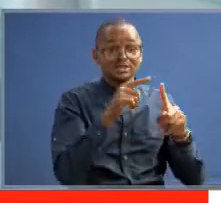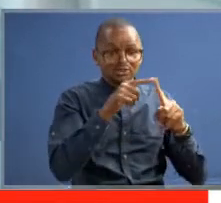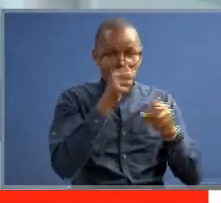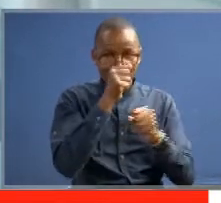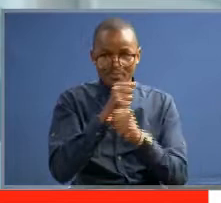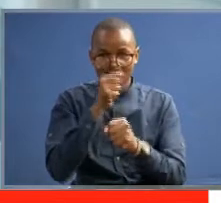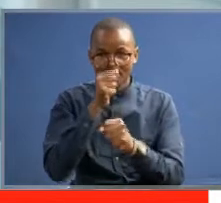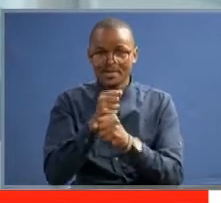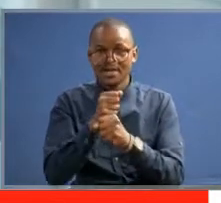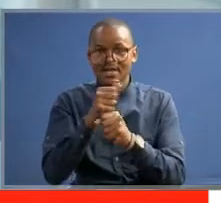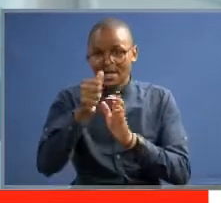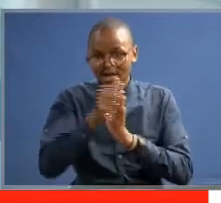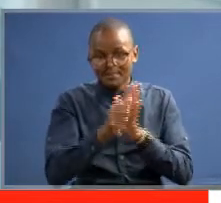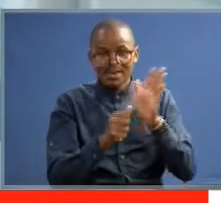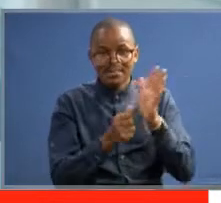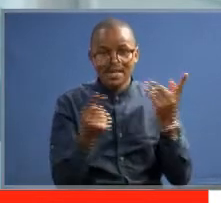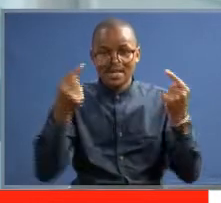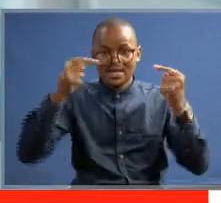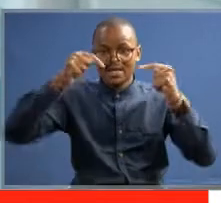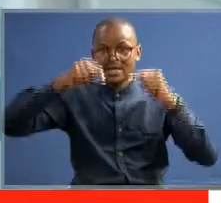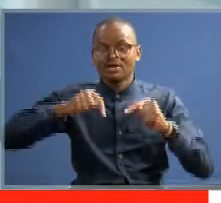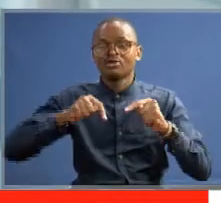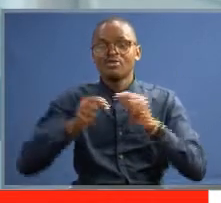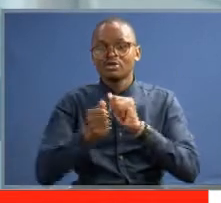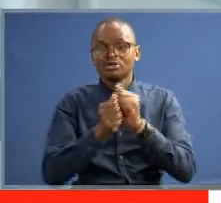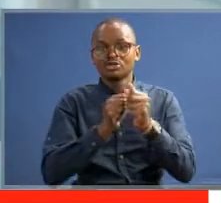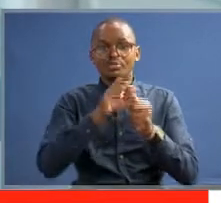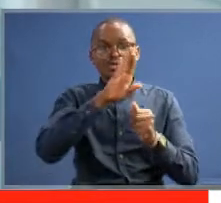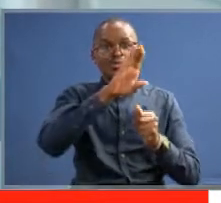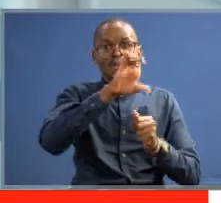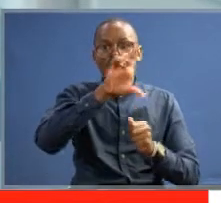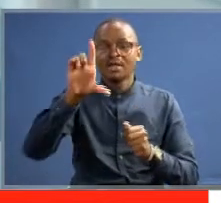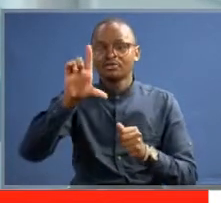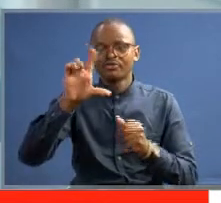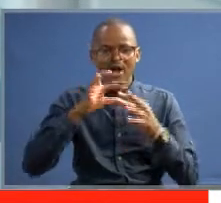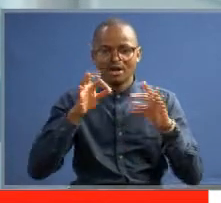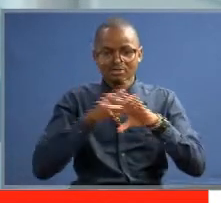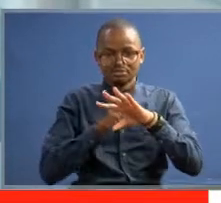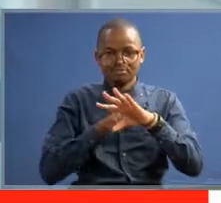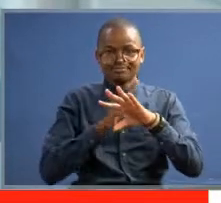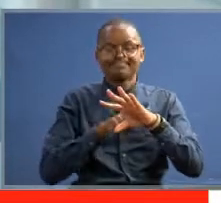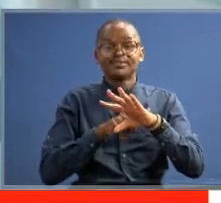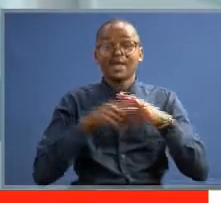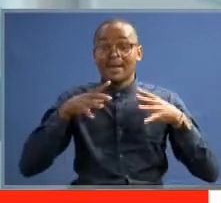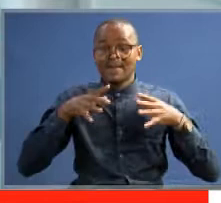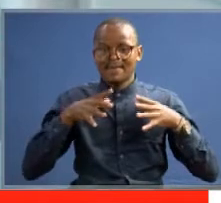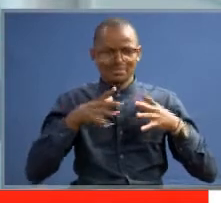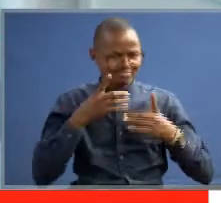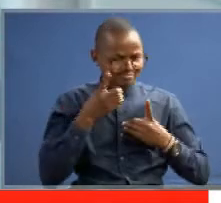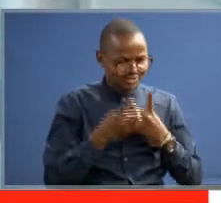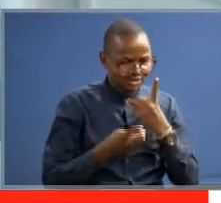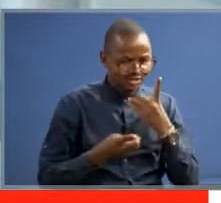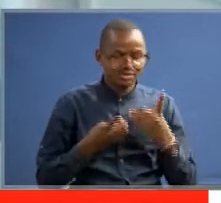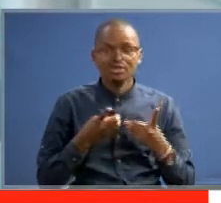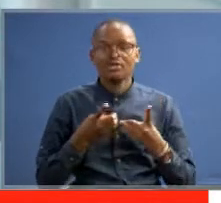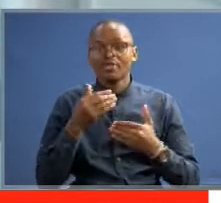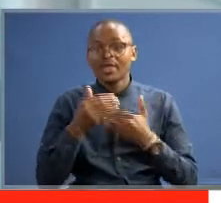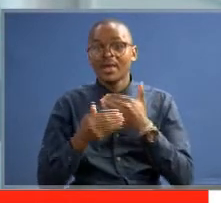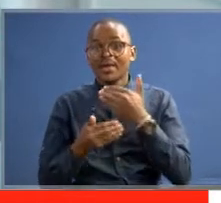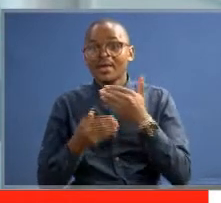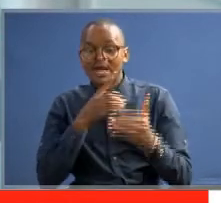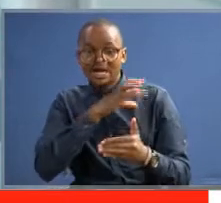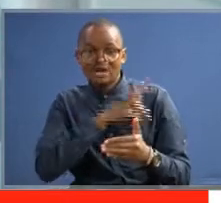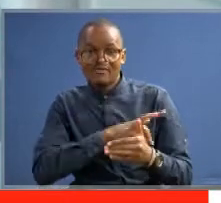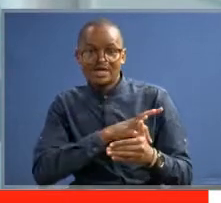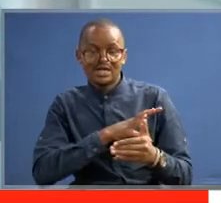make the act. And it came about, there was the sports bill for a very long time, yeah, with the stakeholders debating on it, the pros and cons